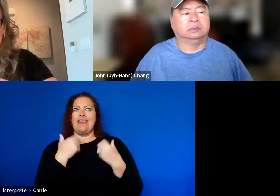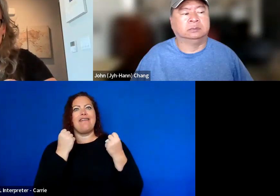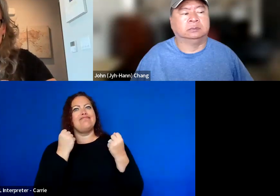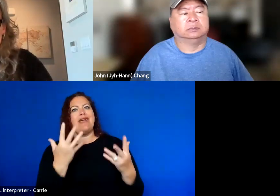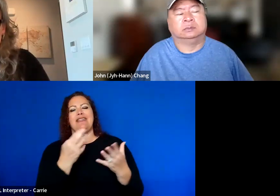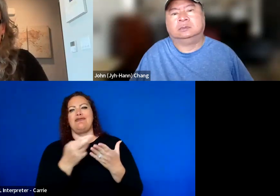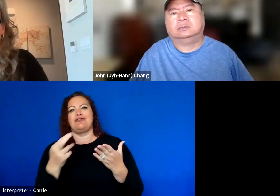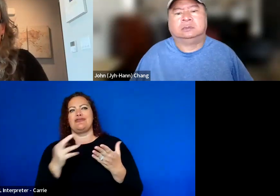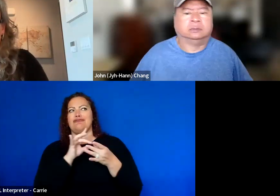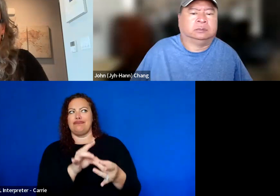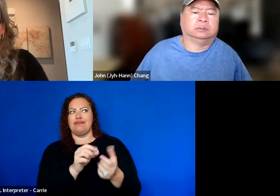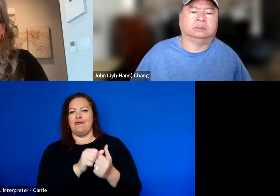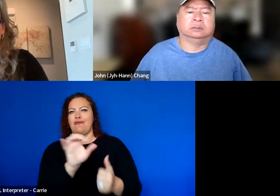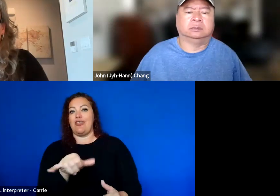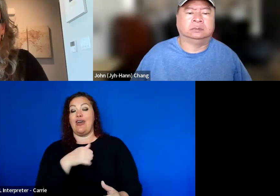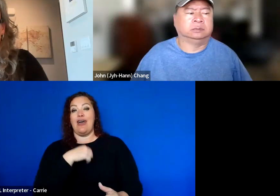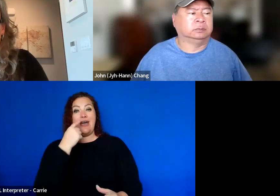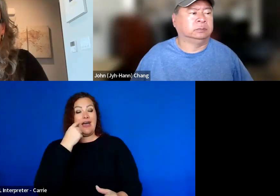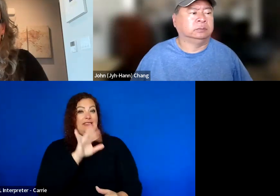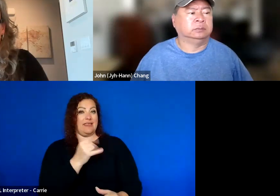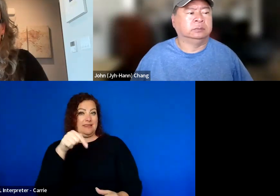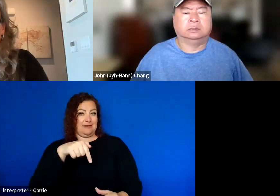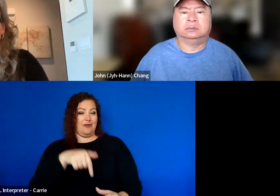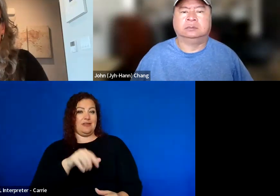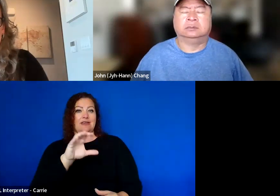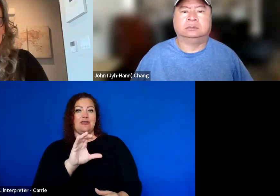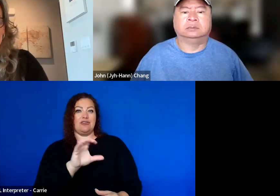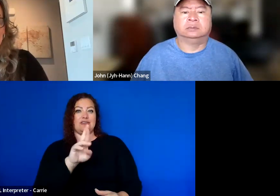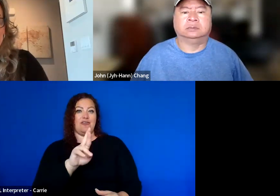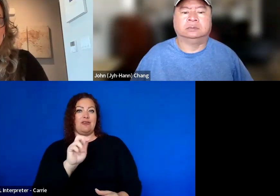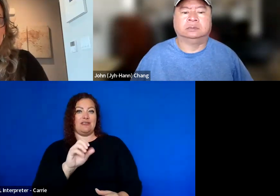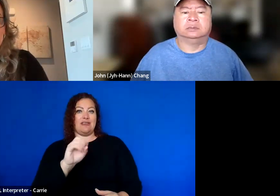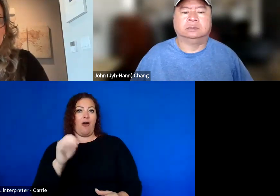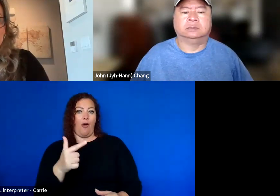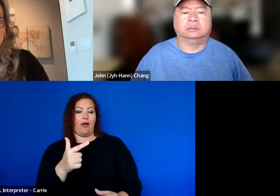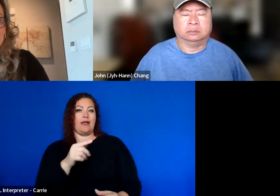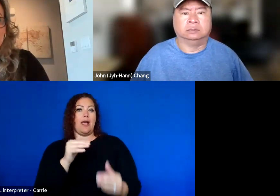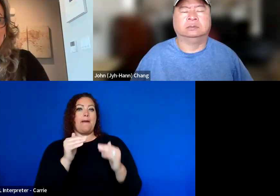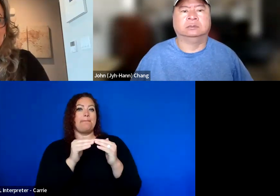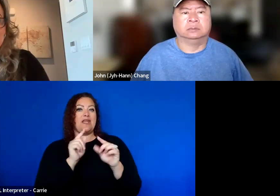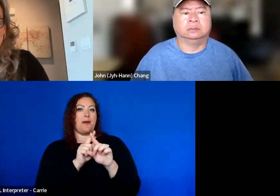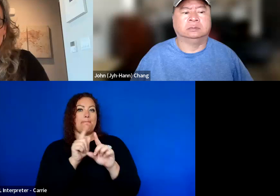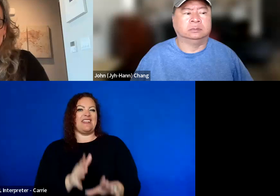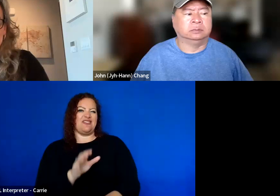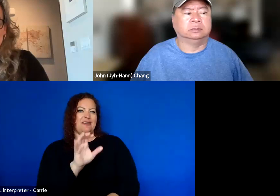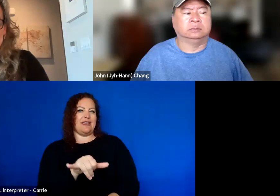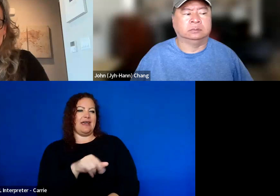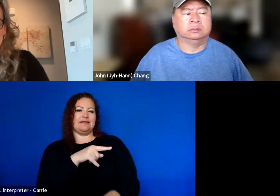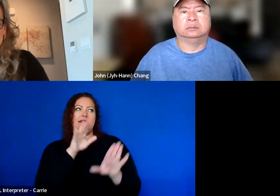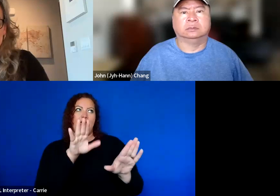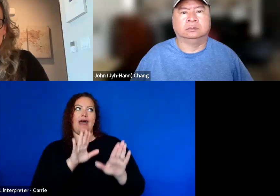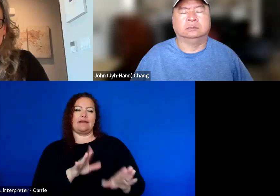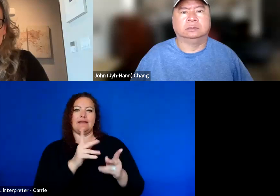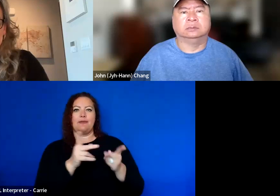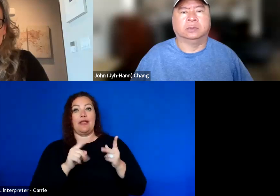this one in particular, the Christopher Reeve .org peer mentoring is an excellent place